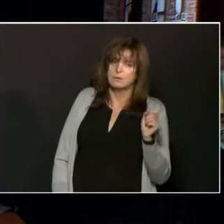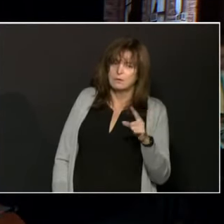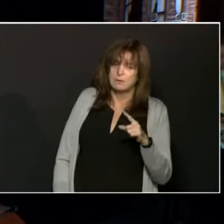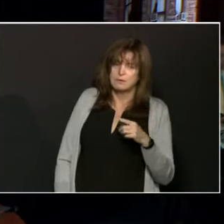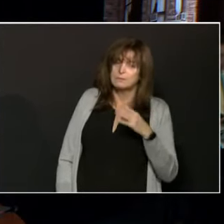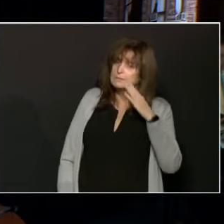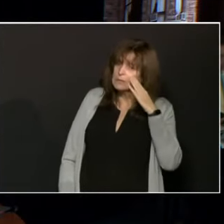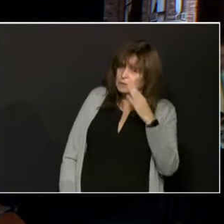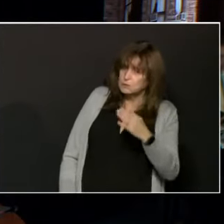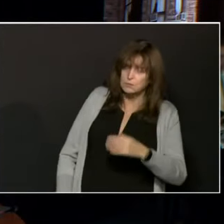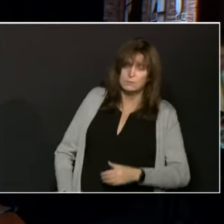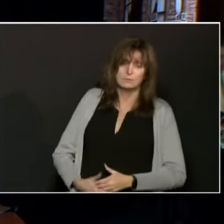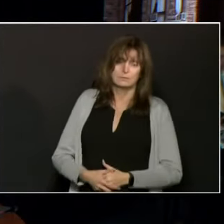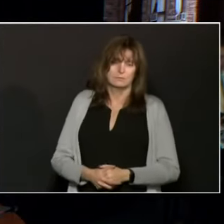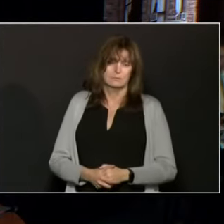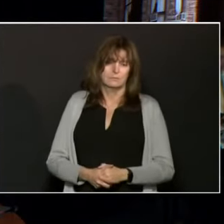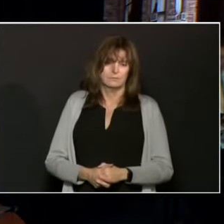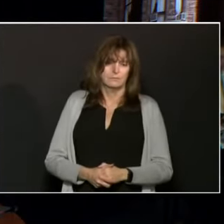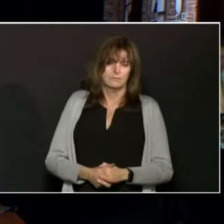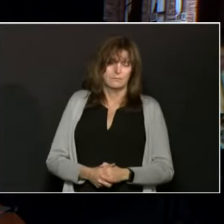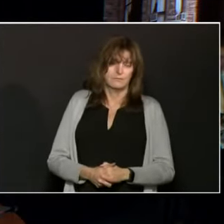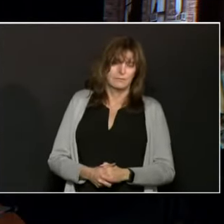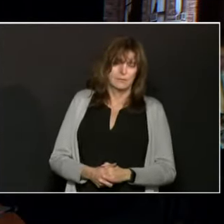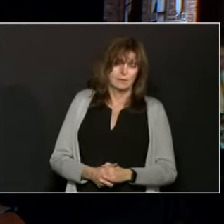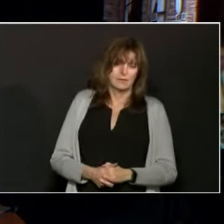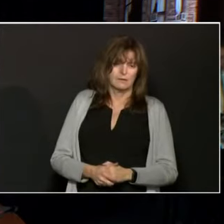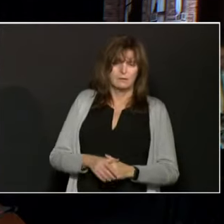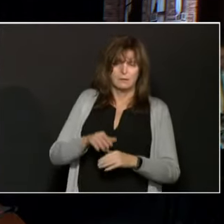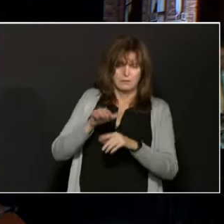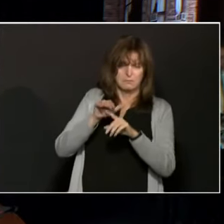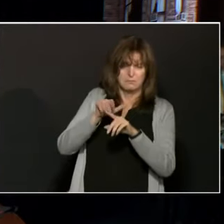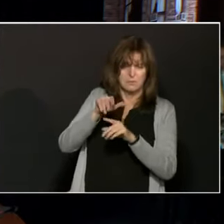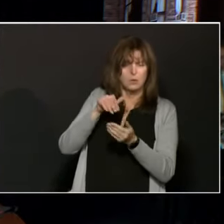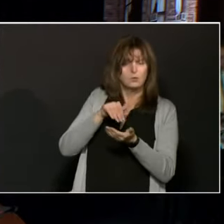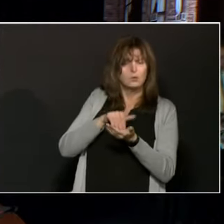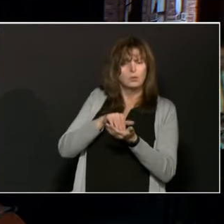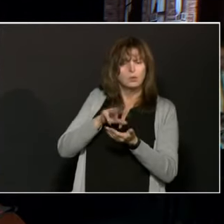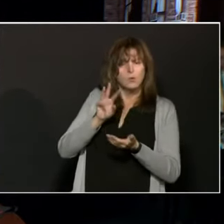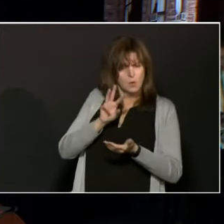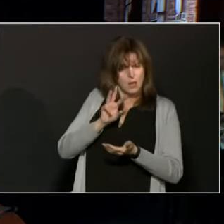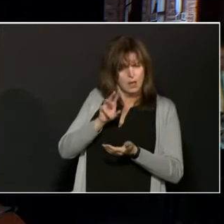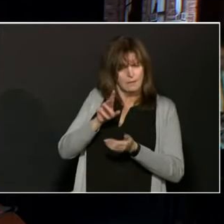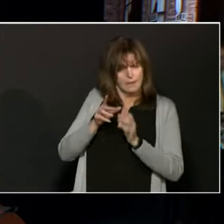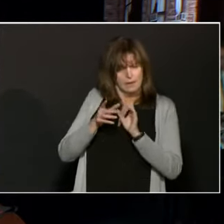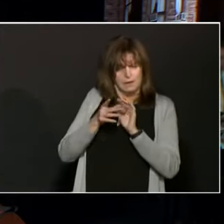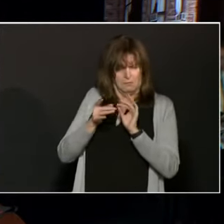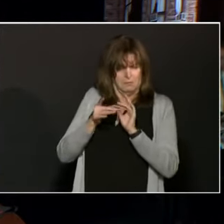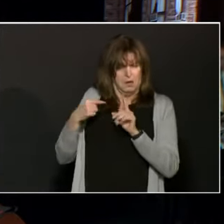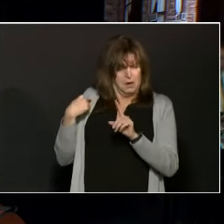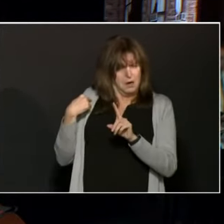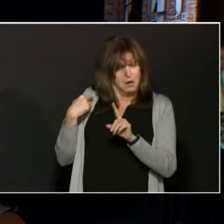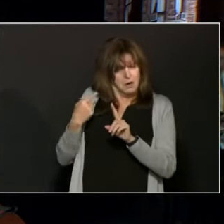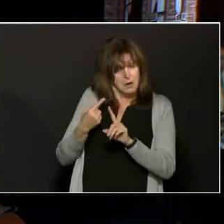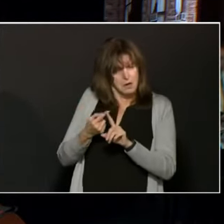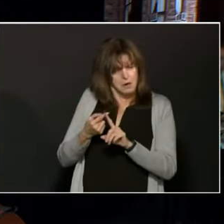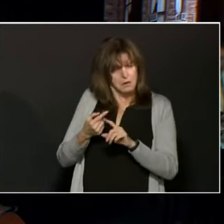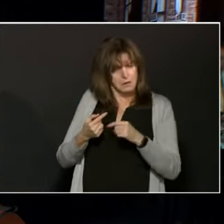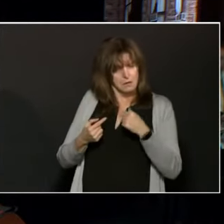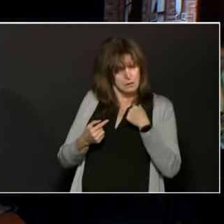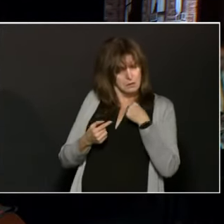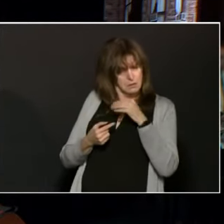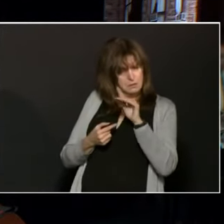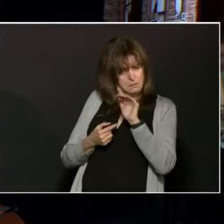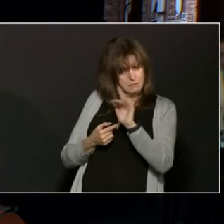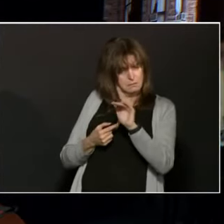question. Dr. Williams, I know you and your colleagues have commented on this a bit, but I wanted to ask you about your point that the current lockdown